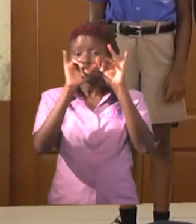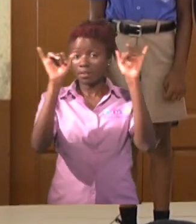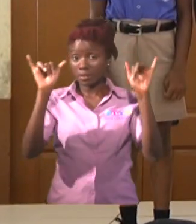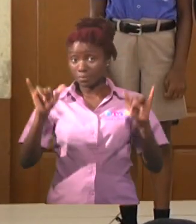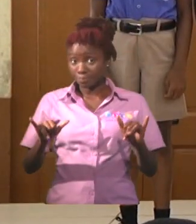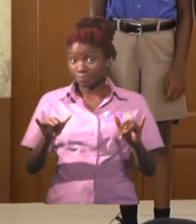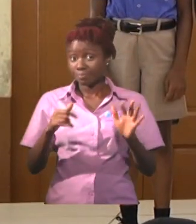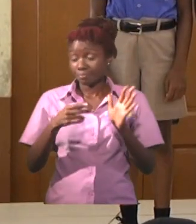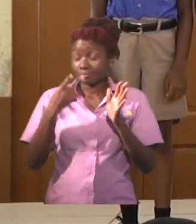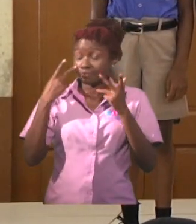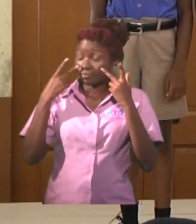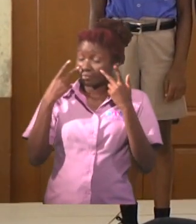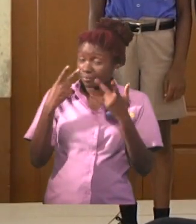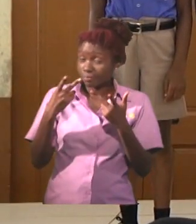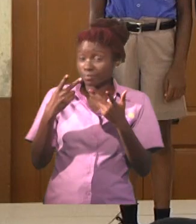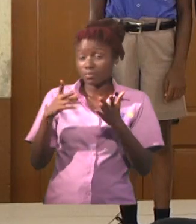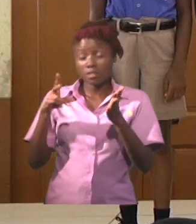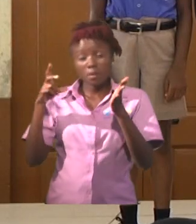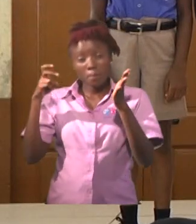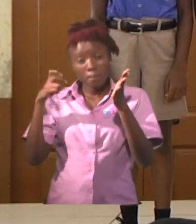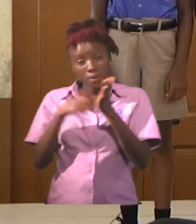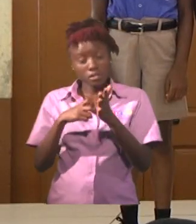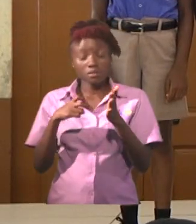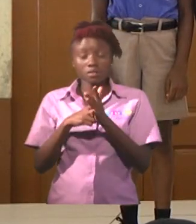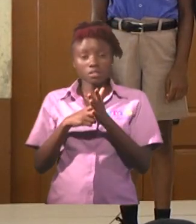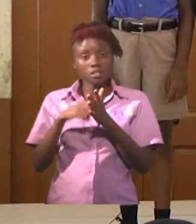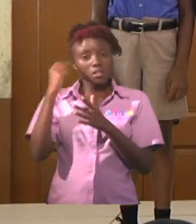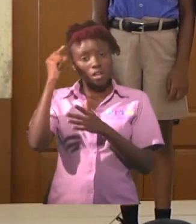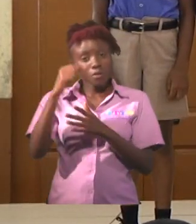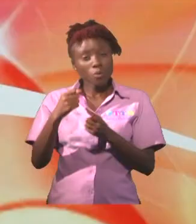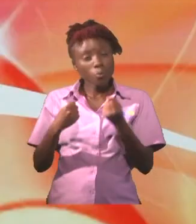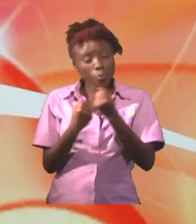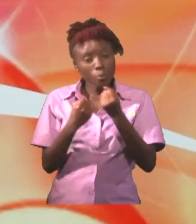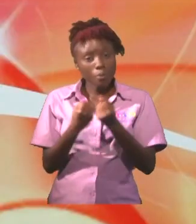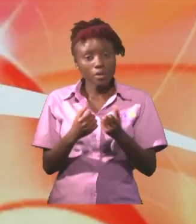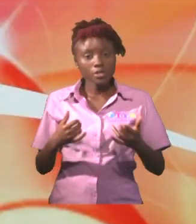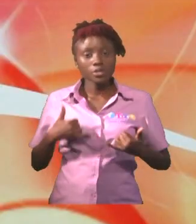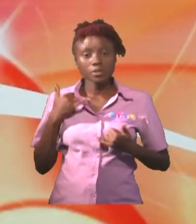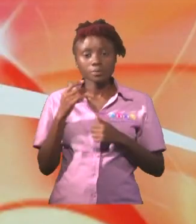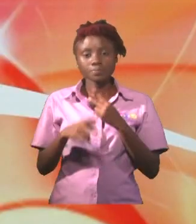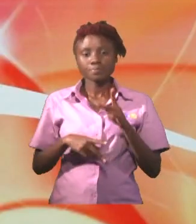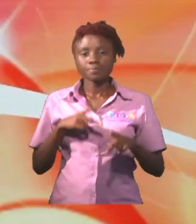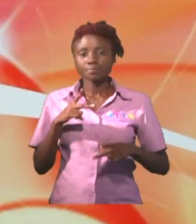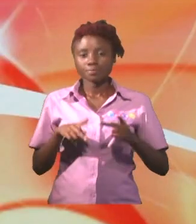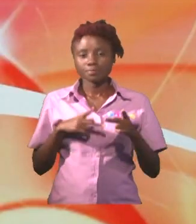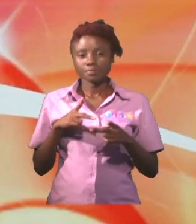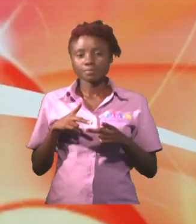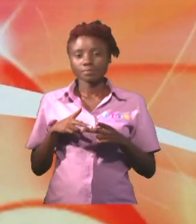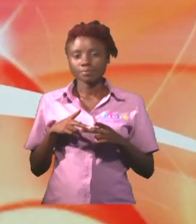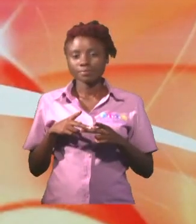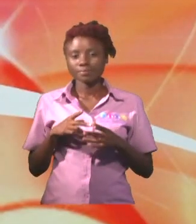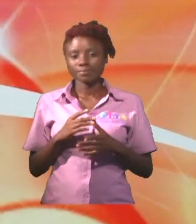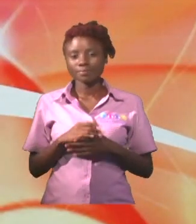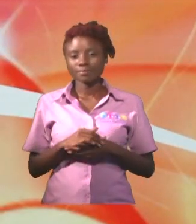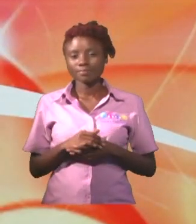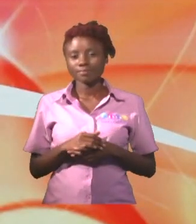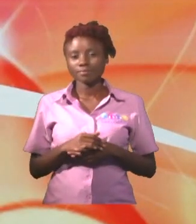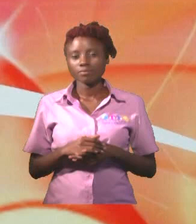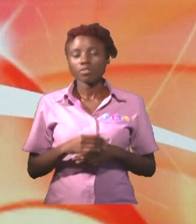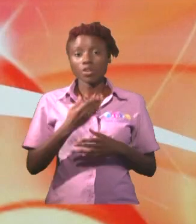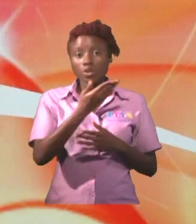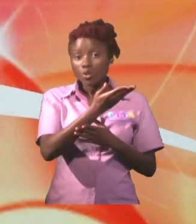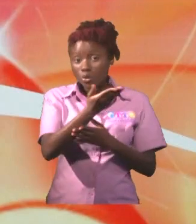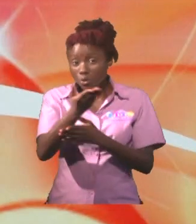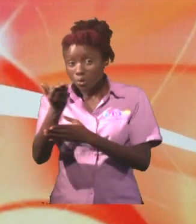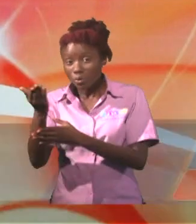their commitment to supporting Tobago's young people. What we are doing today, it reinforces your